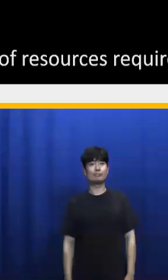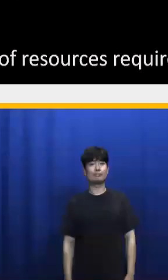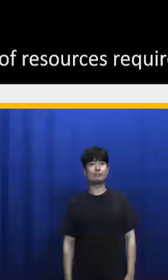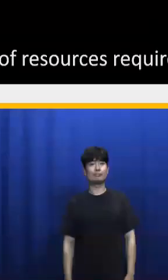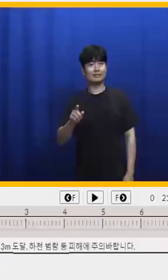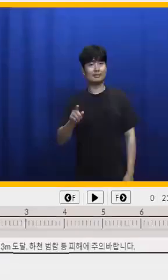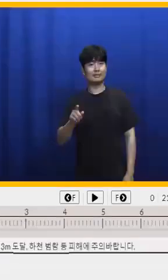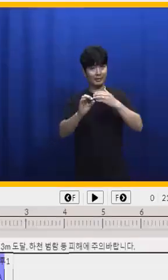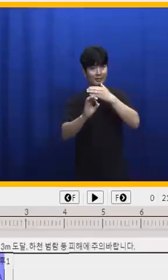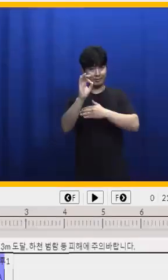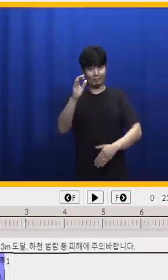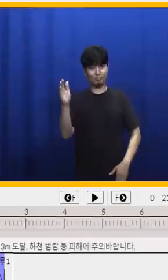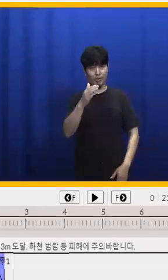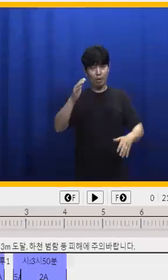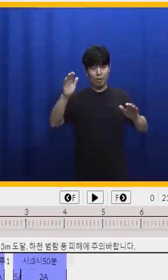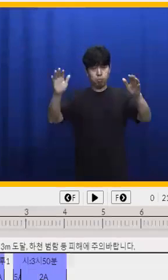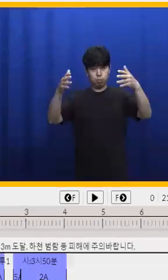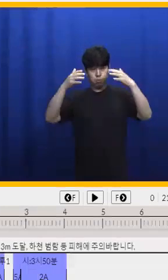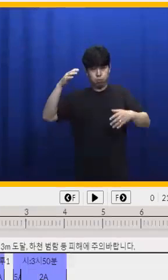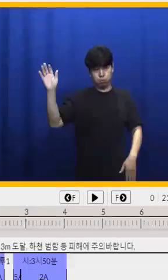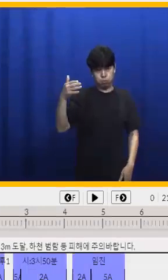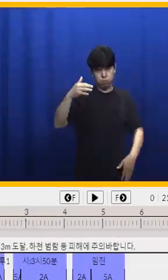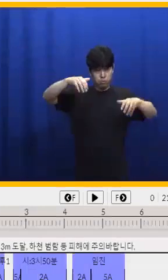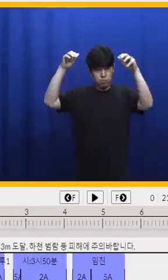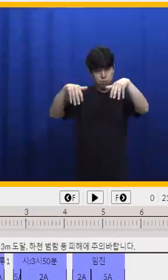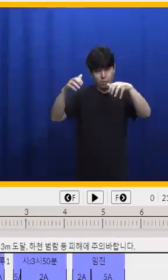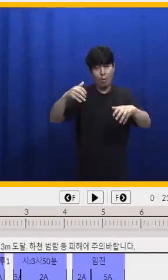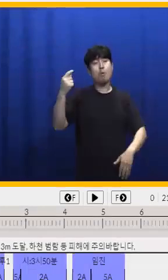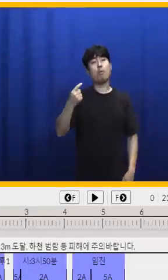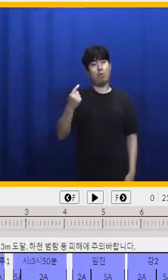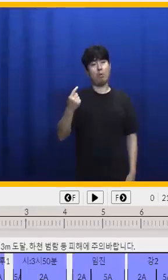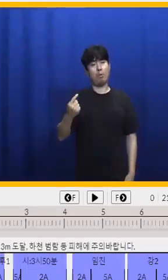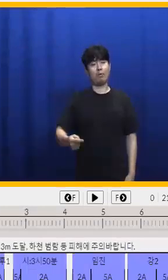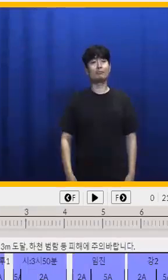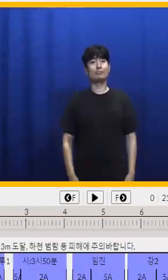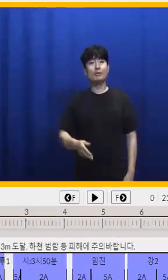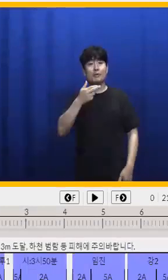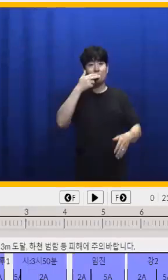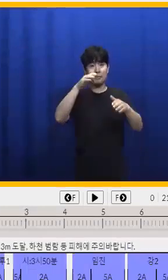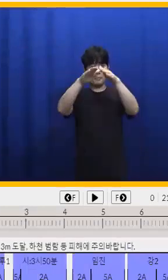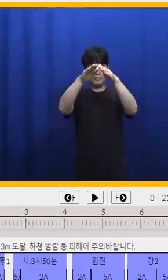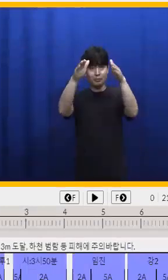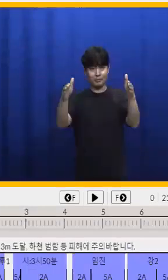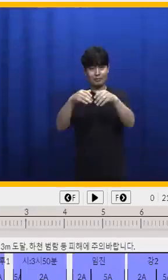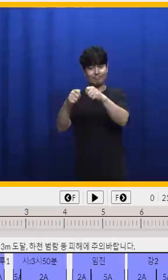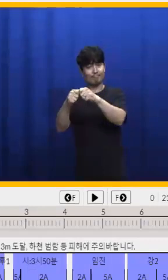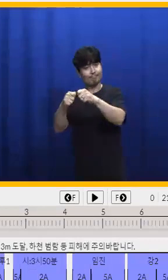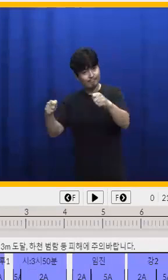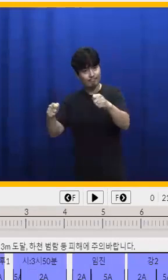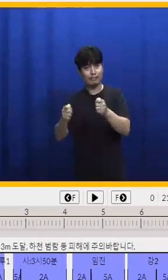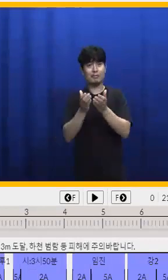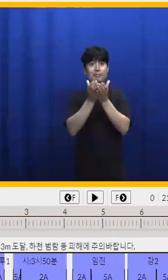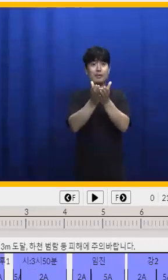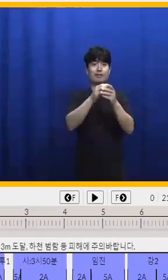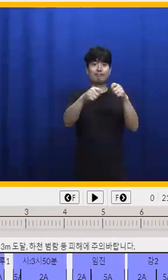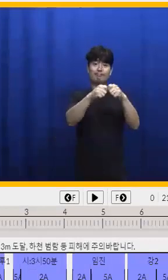This is how we make a training data set. Starting from this kind of video, sign language linguists make a labeling